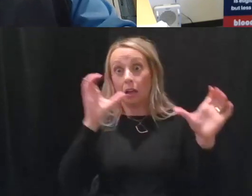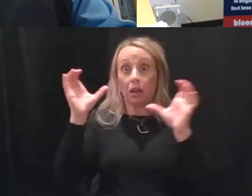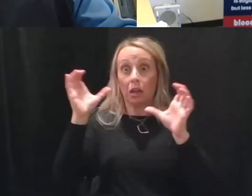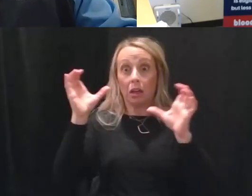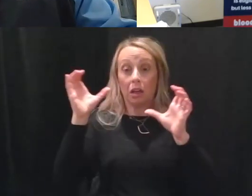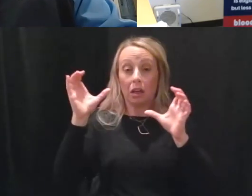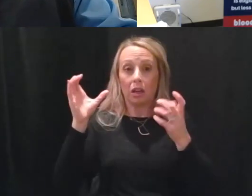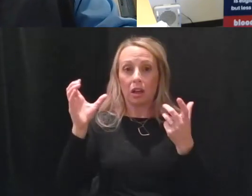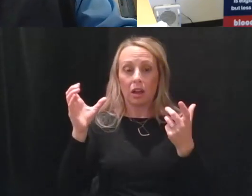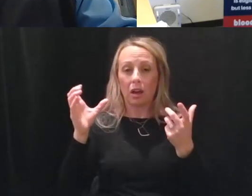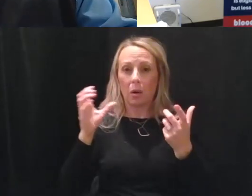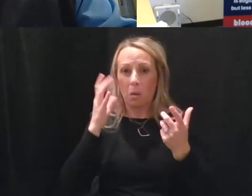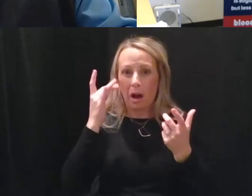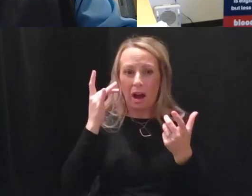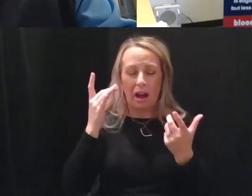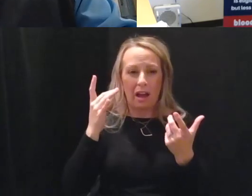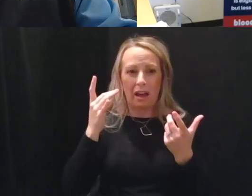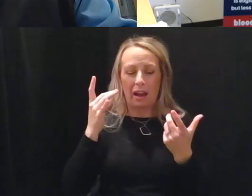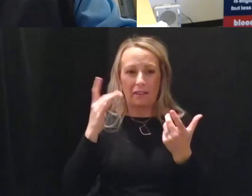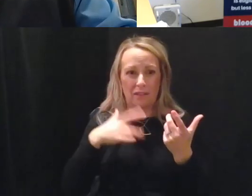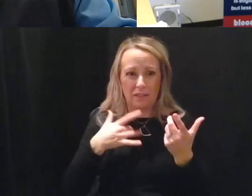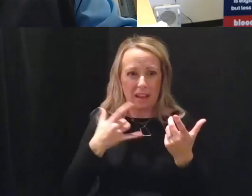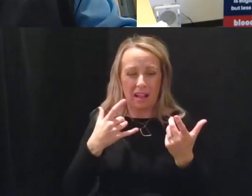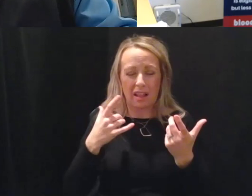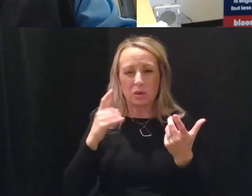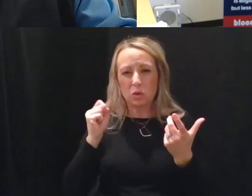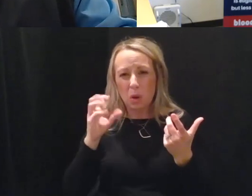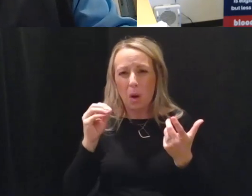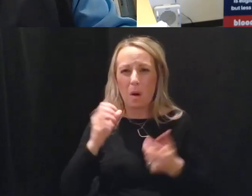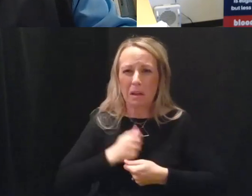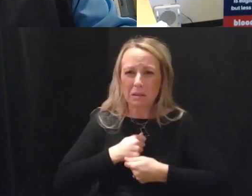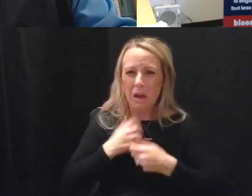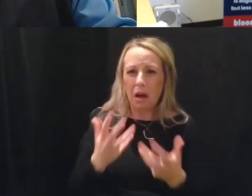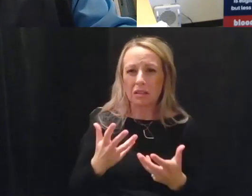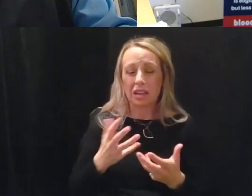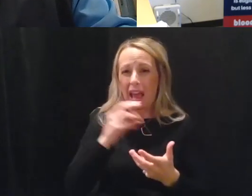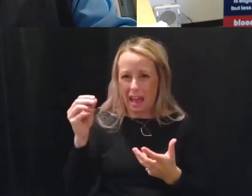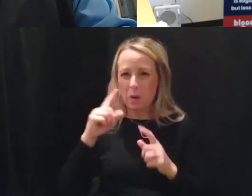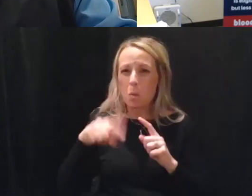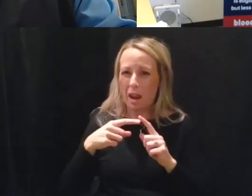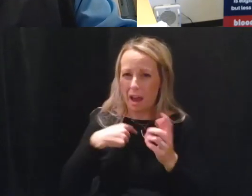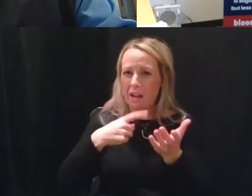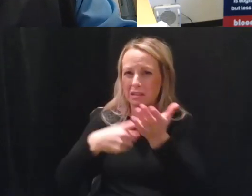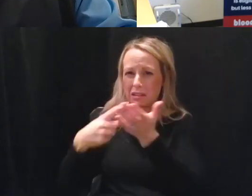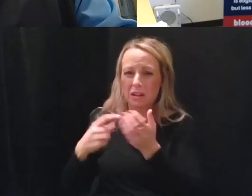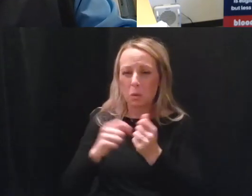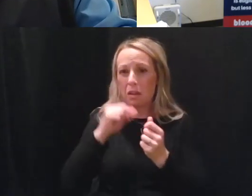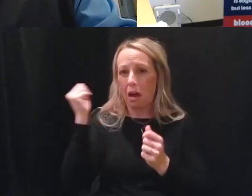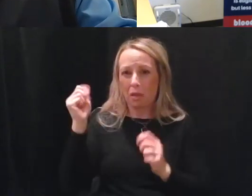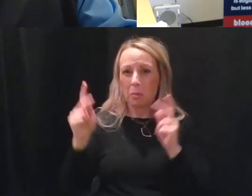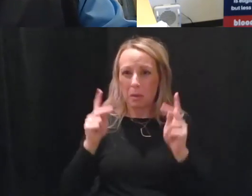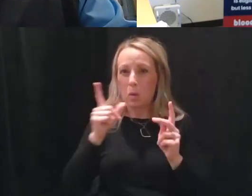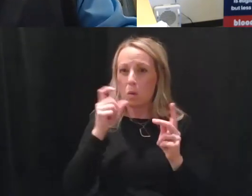So I'm not too fatigued. Talking to other people who have COVID, they've had the same thing, where they just wake up really early in the